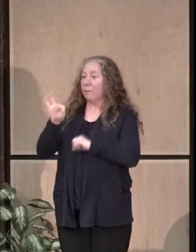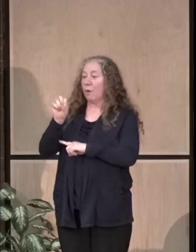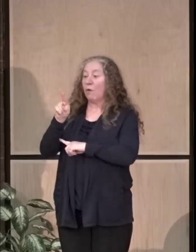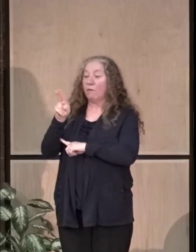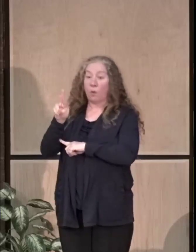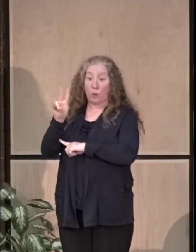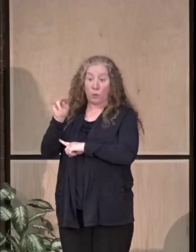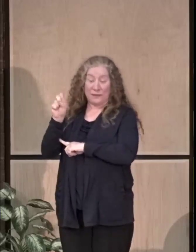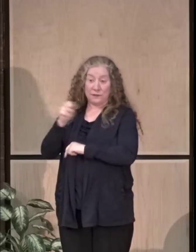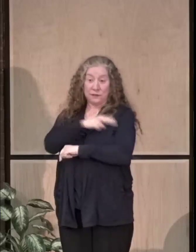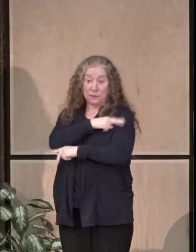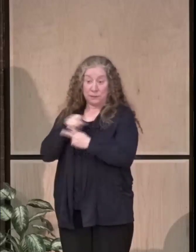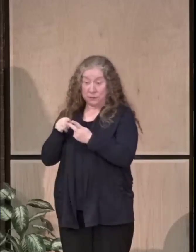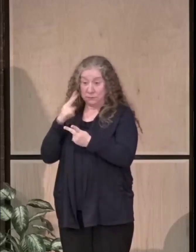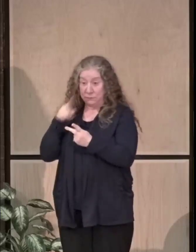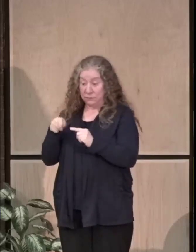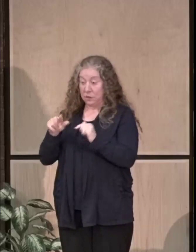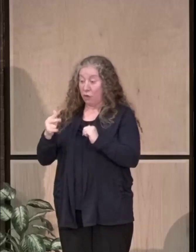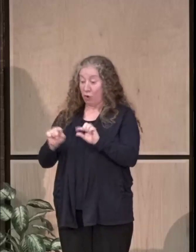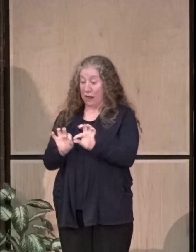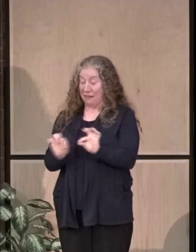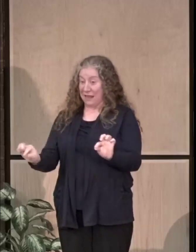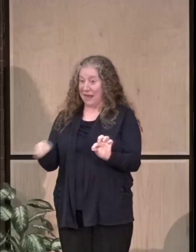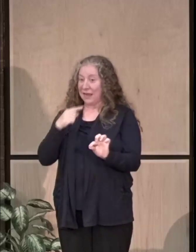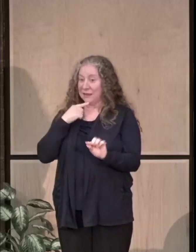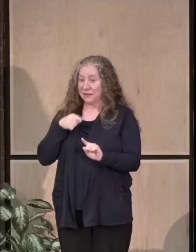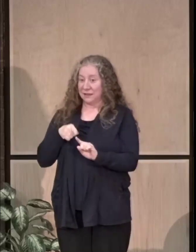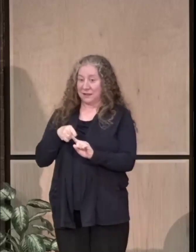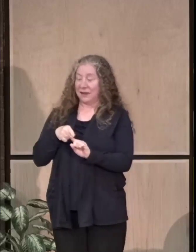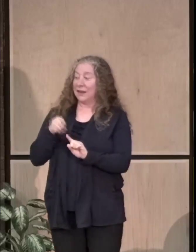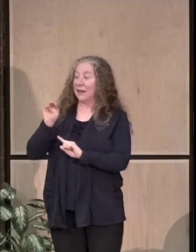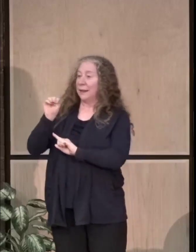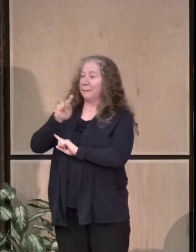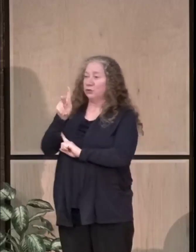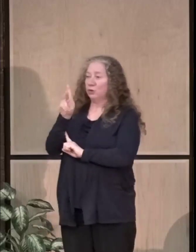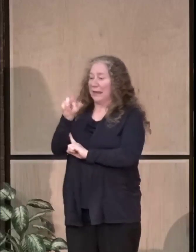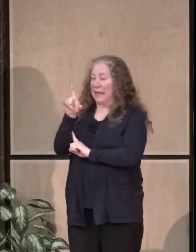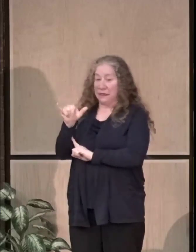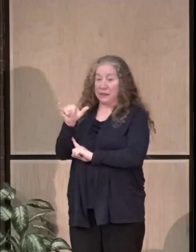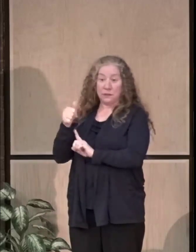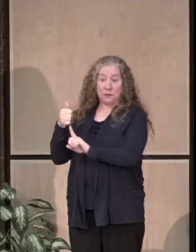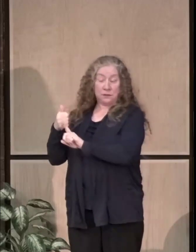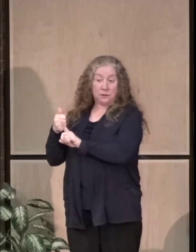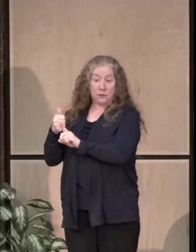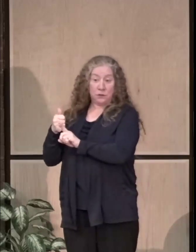Yes, I see it. That? Yep. On the third line, it says, Mr. Kelly is calling